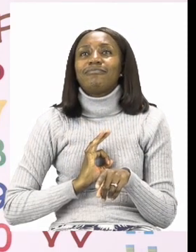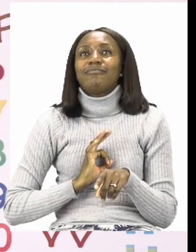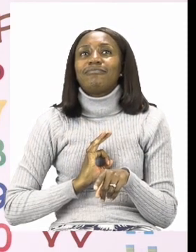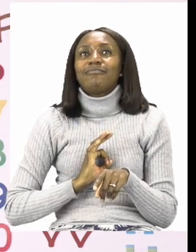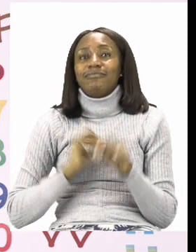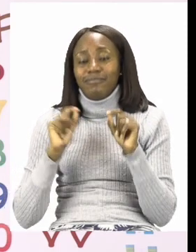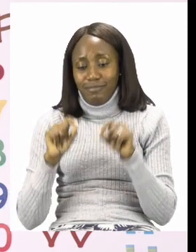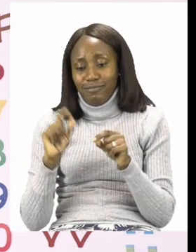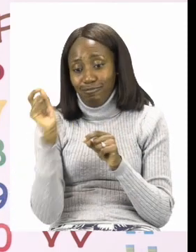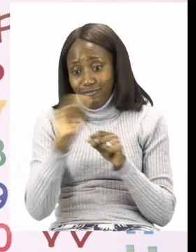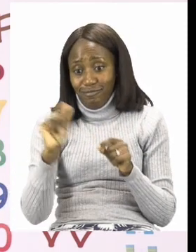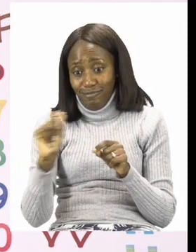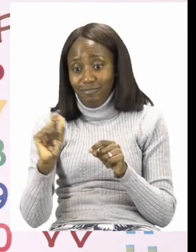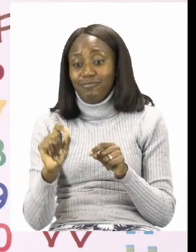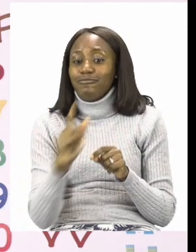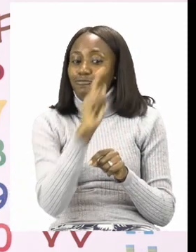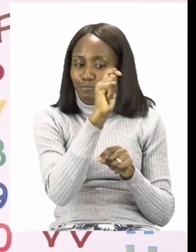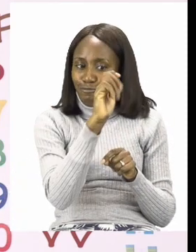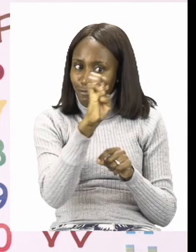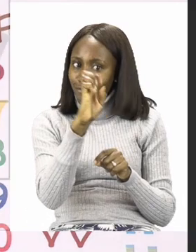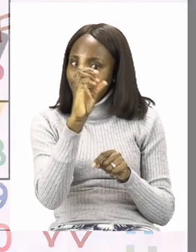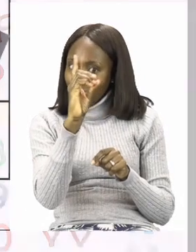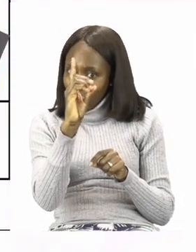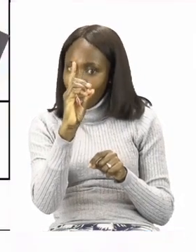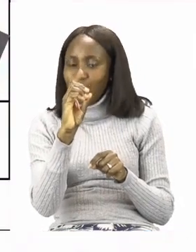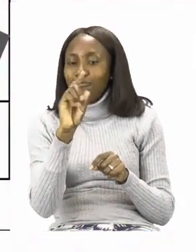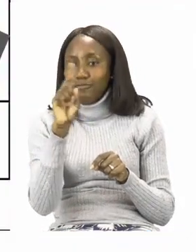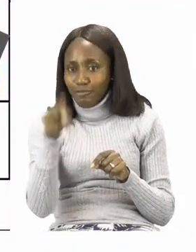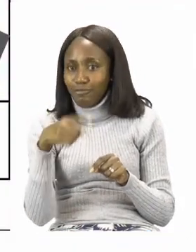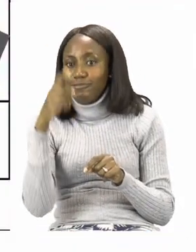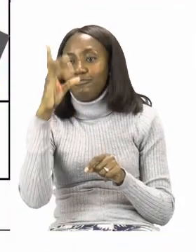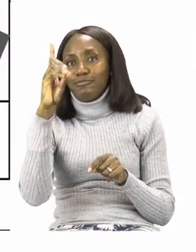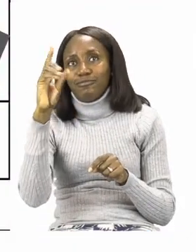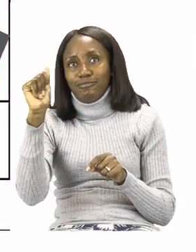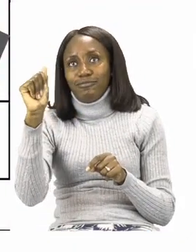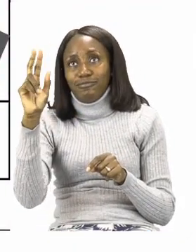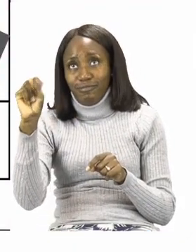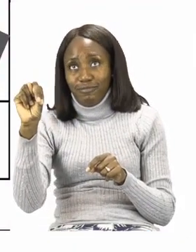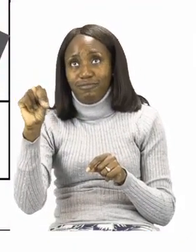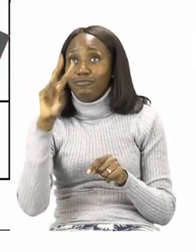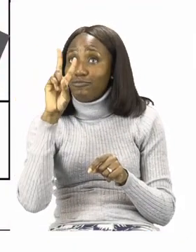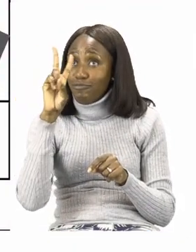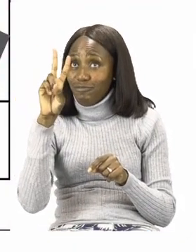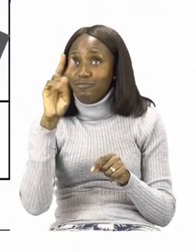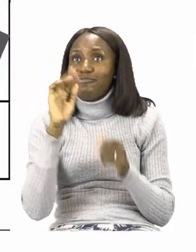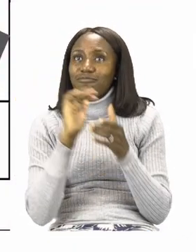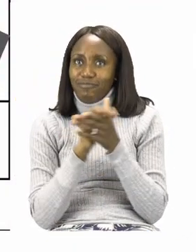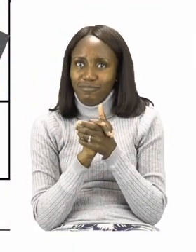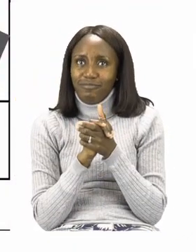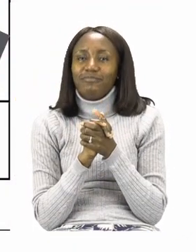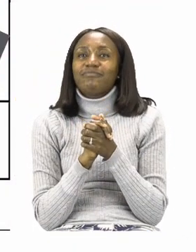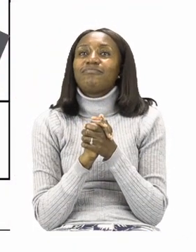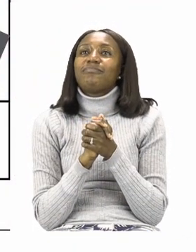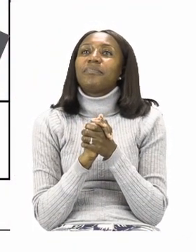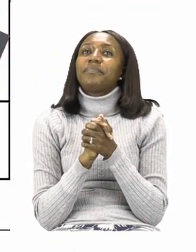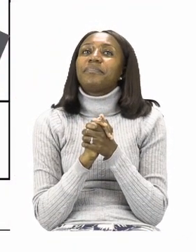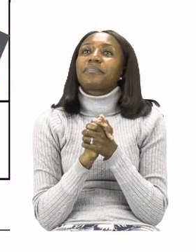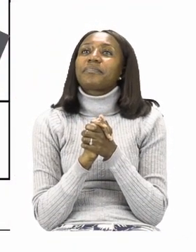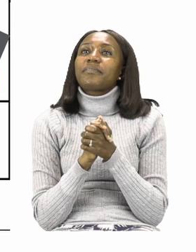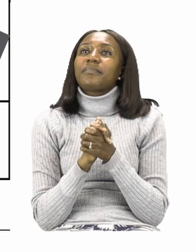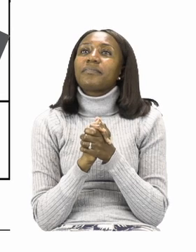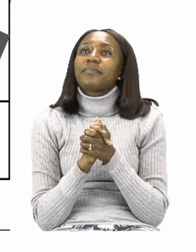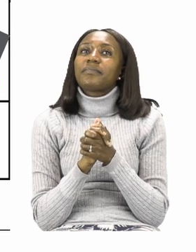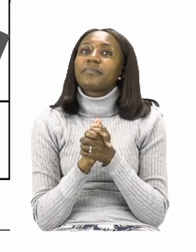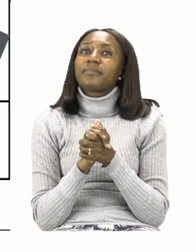ahead and write it in your booklet next to number D, where they ask which two friends won the same number